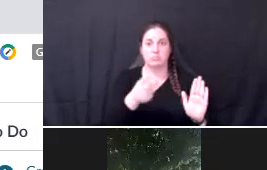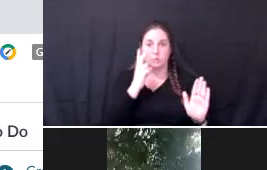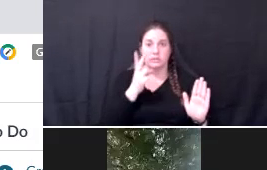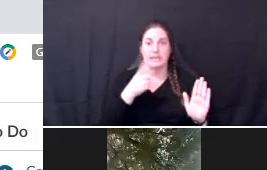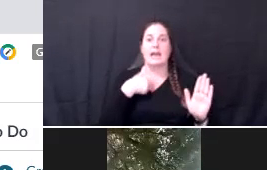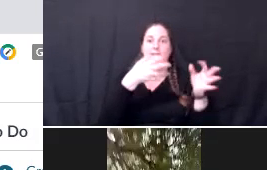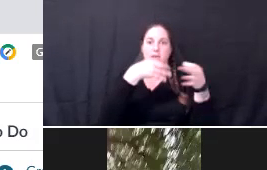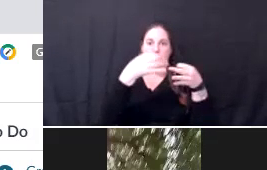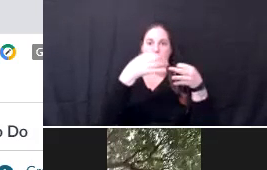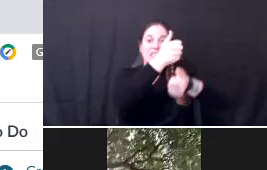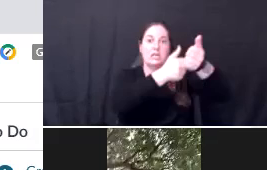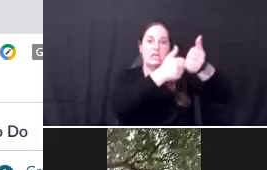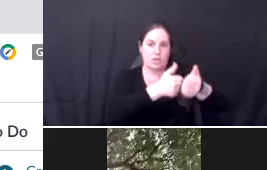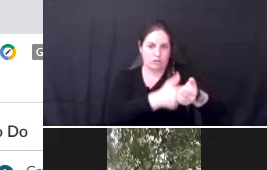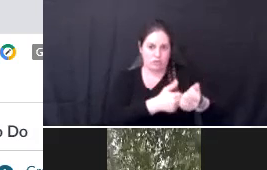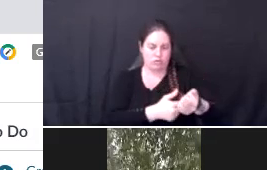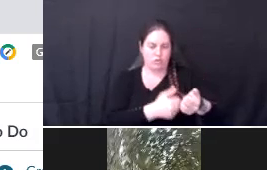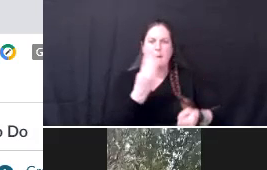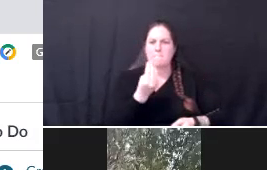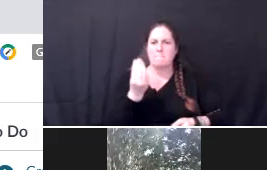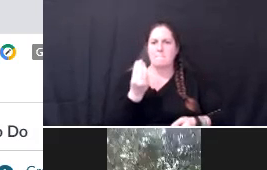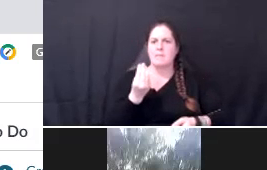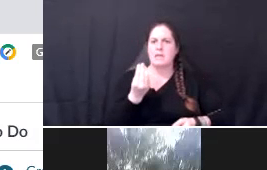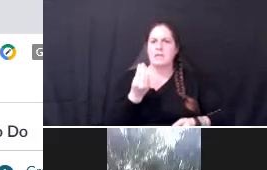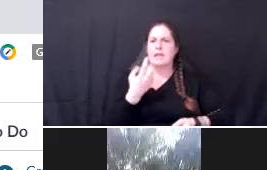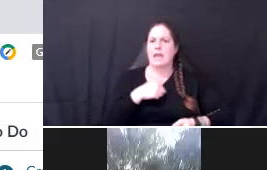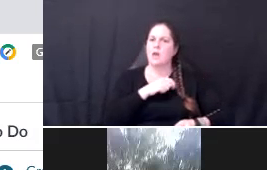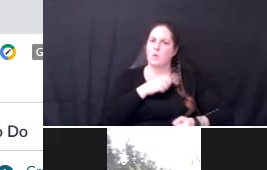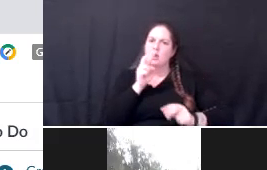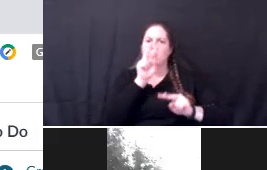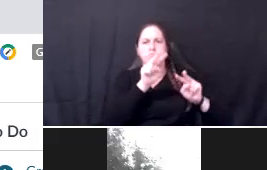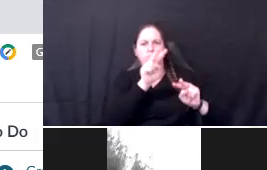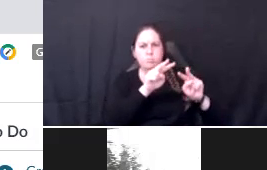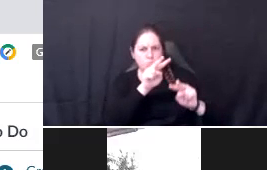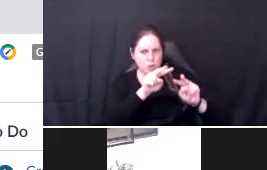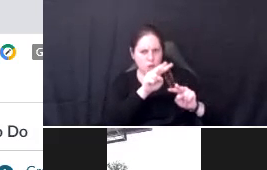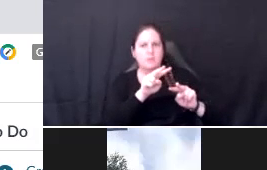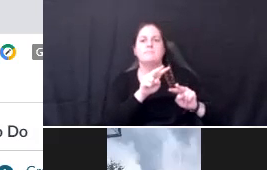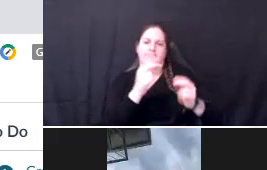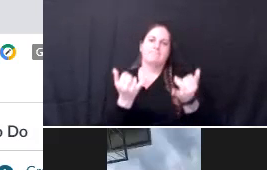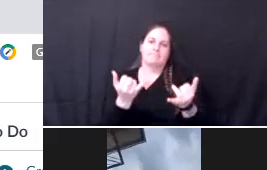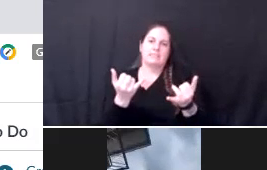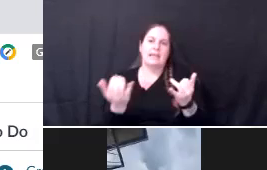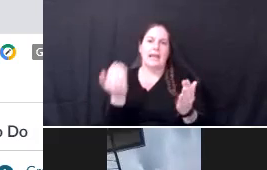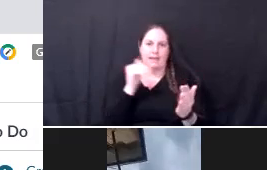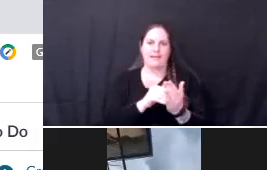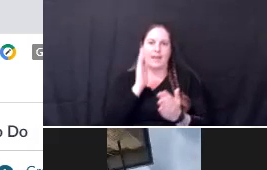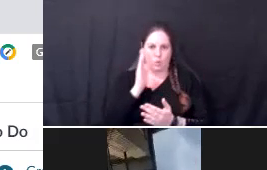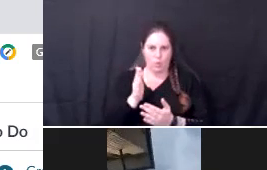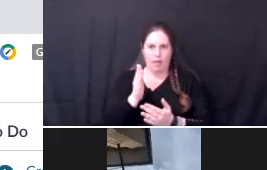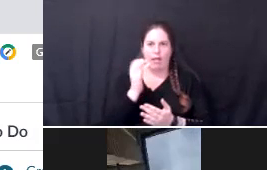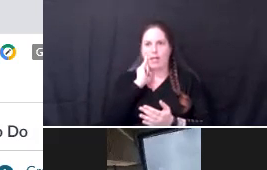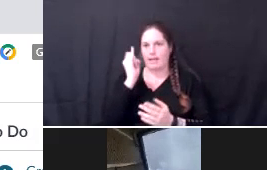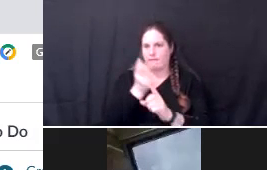And so we did on Monday take a look at some of those items. I'll do that again for the benefit of those folk who are here